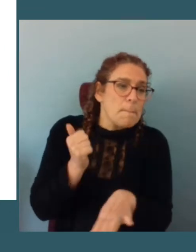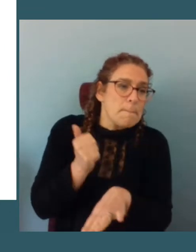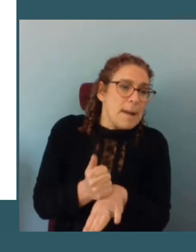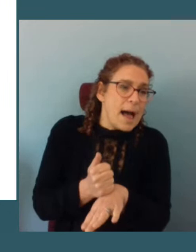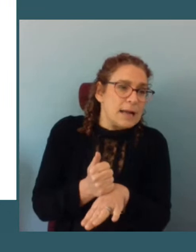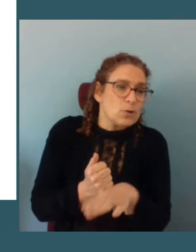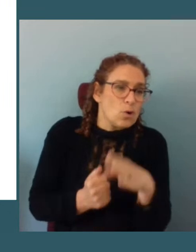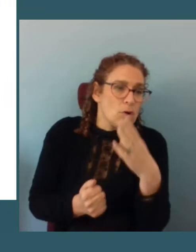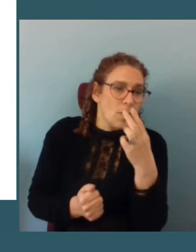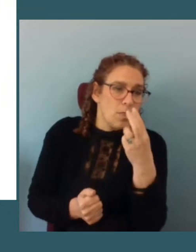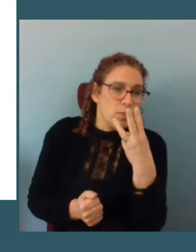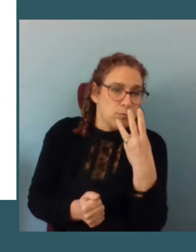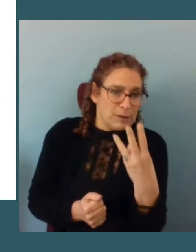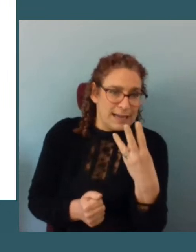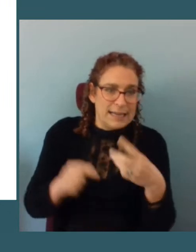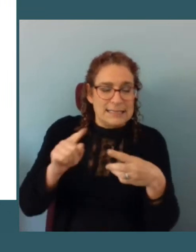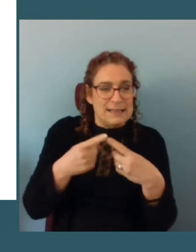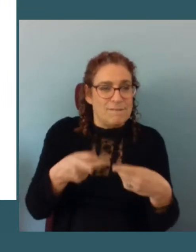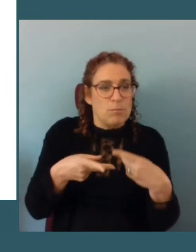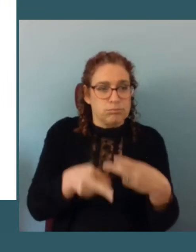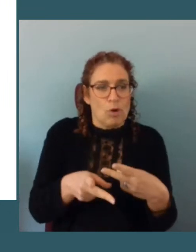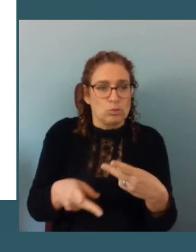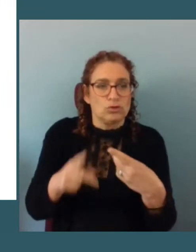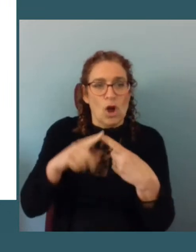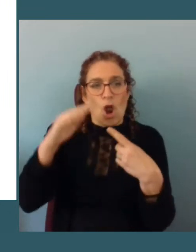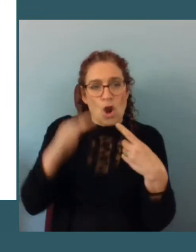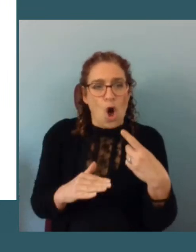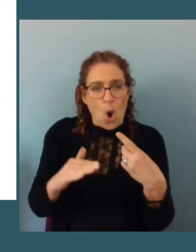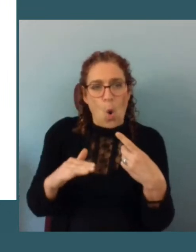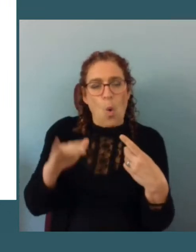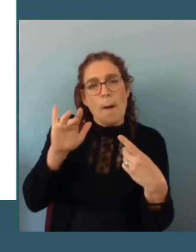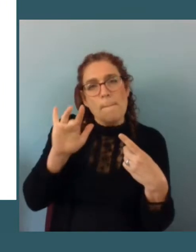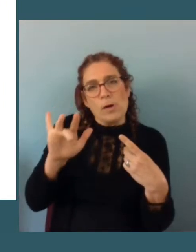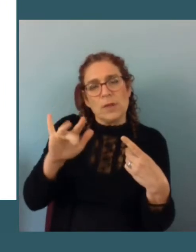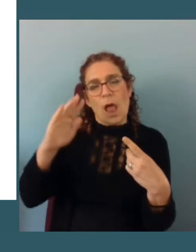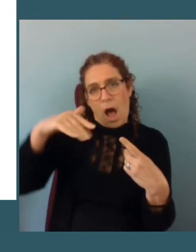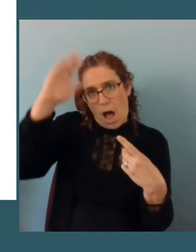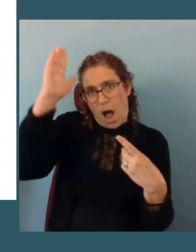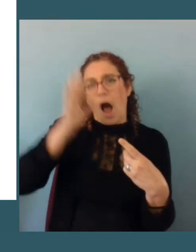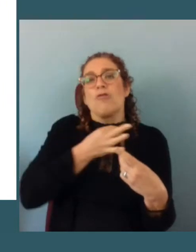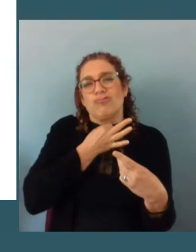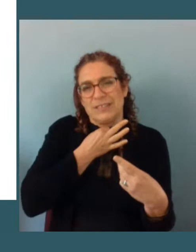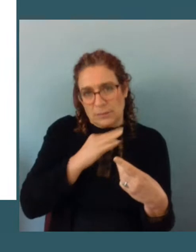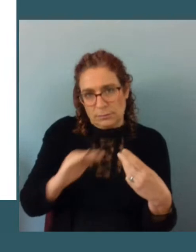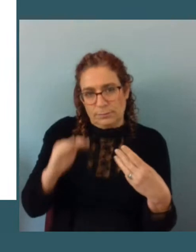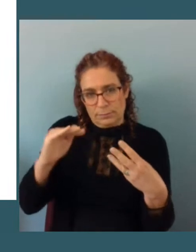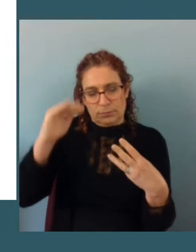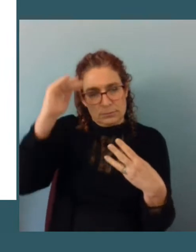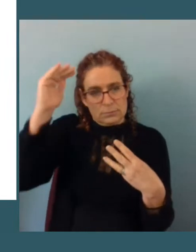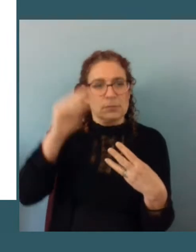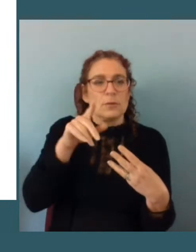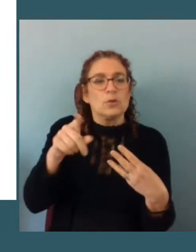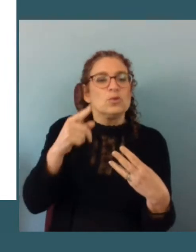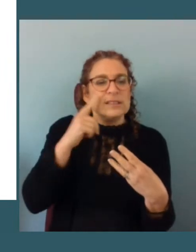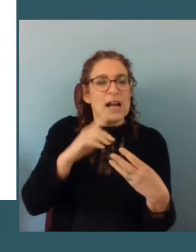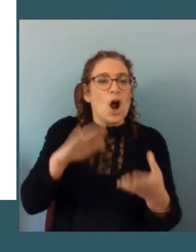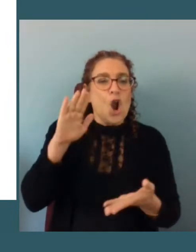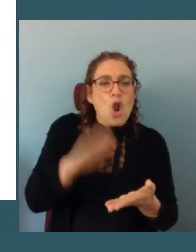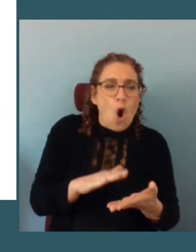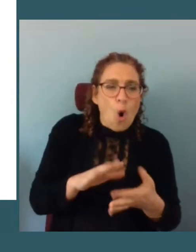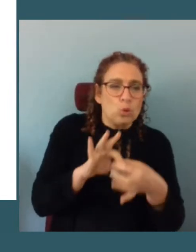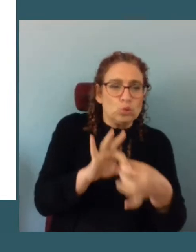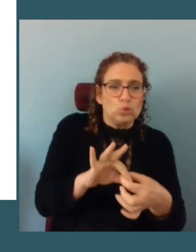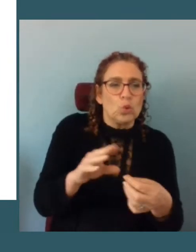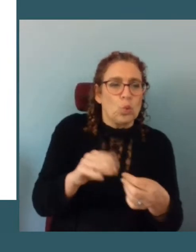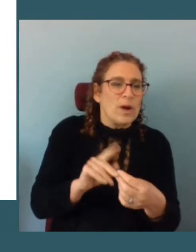different approaches, so a lower risk, a moderate risk, and a high risk. So you can see a lot of the low risks around meat in particular, so